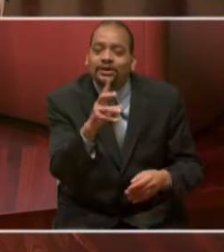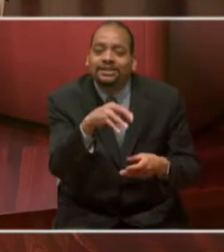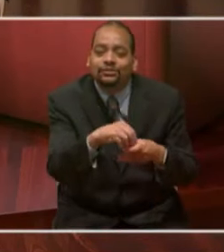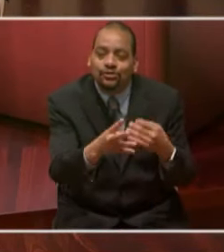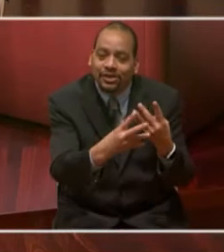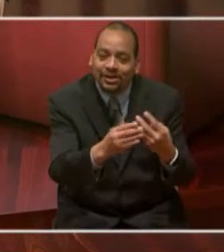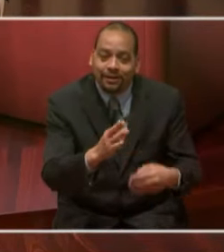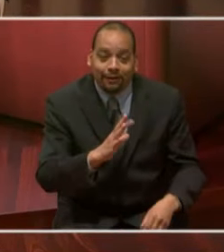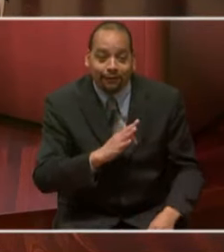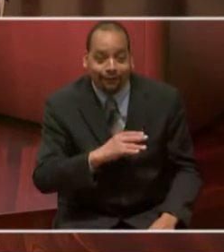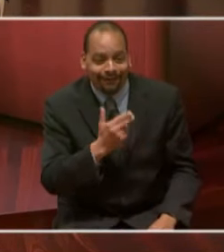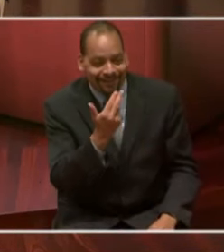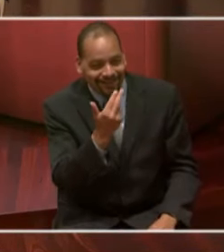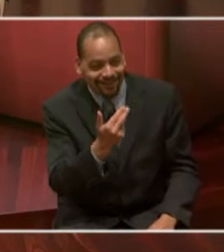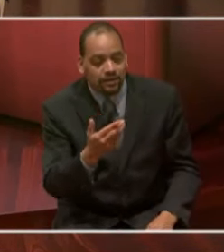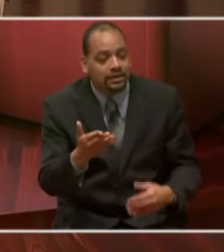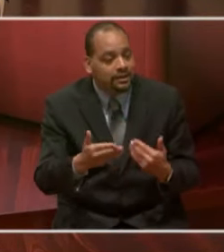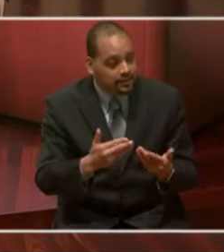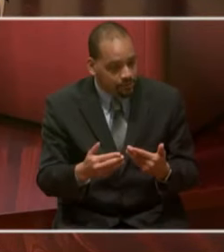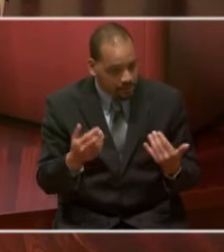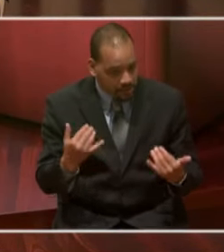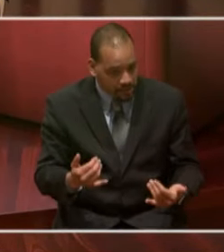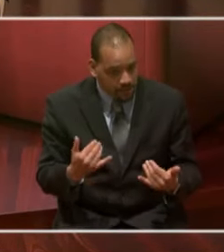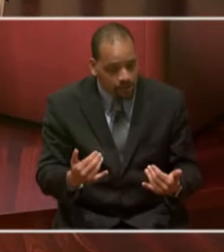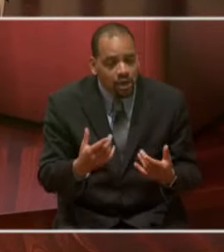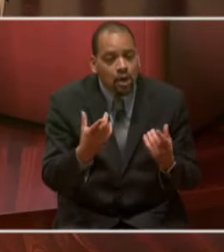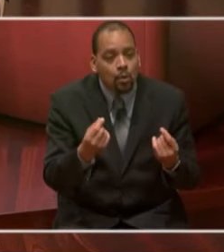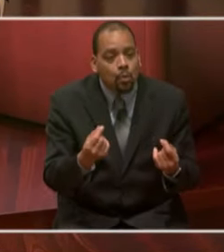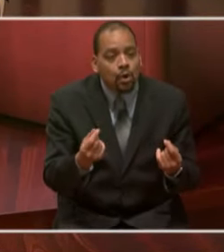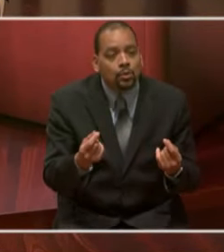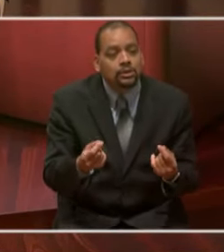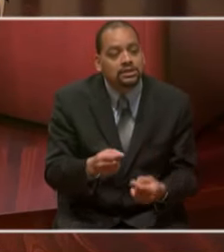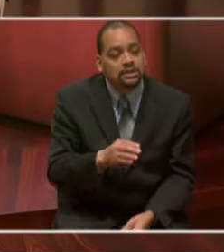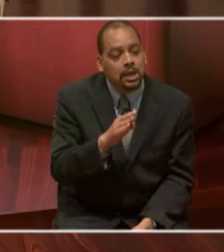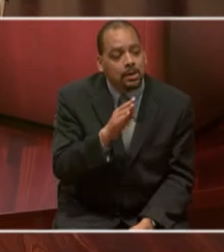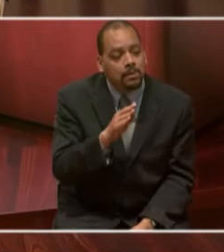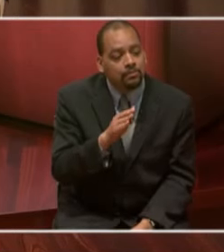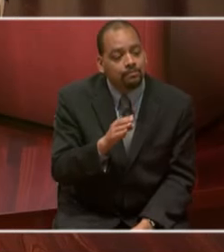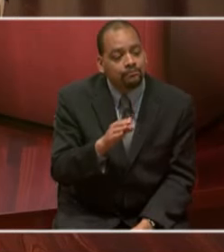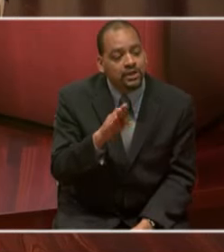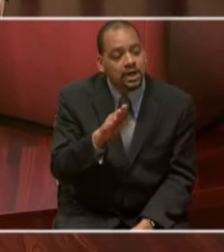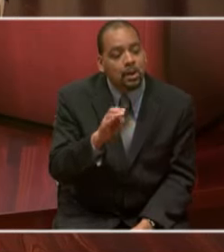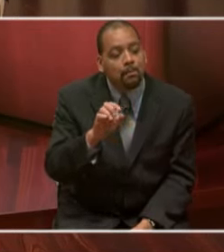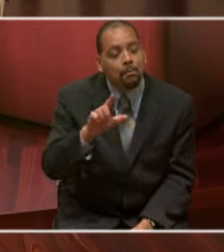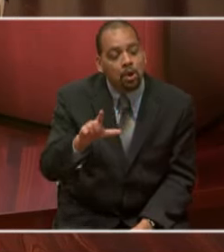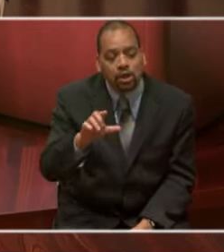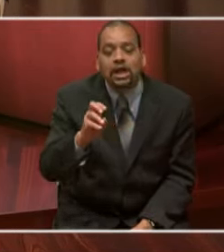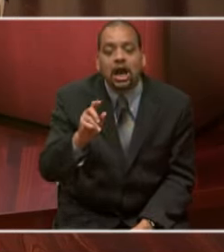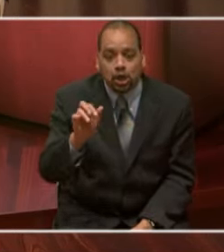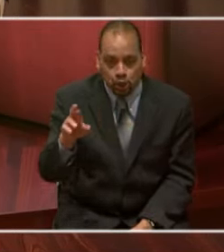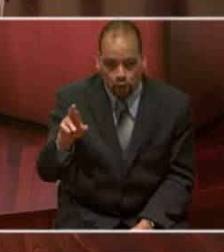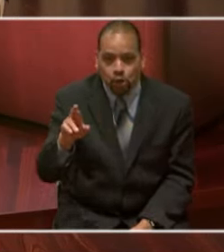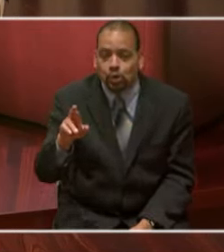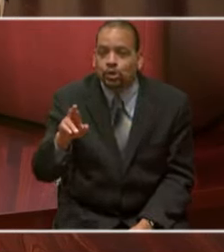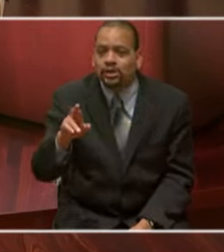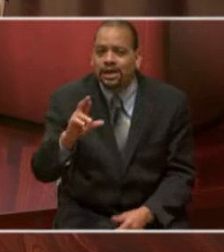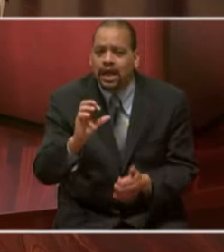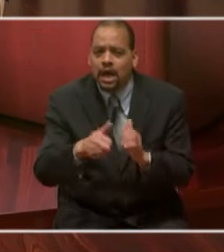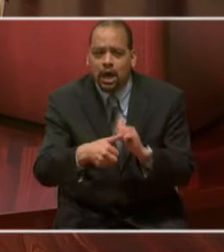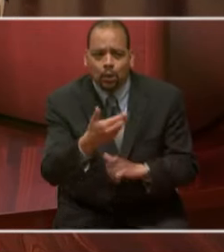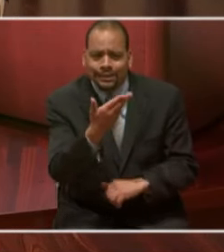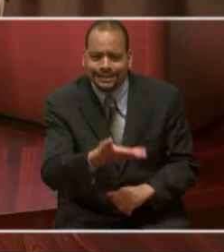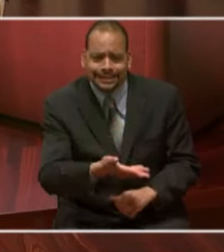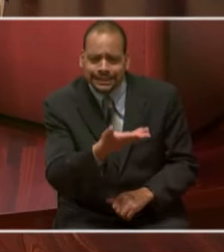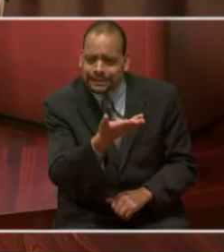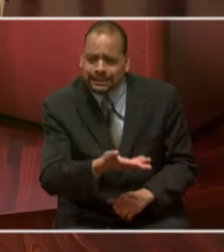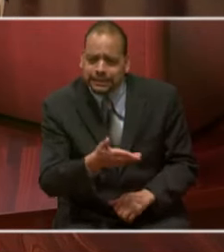Tennessee-Alabama state line. He said, "I'm letting you all off here." It was clan territory. He said, "You can